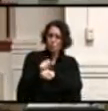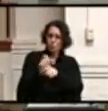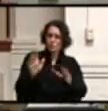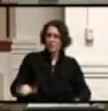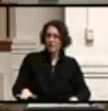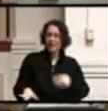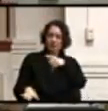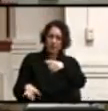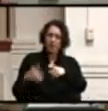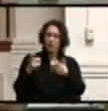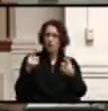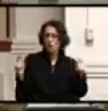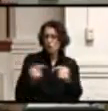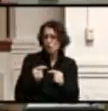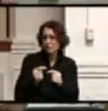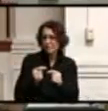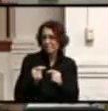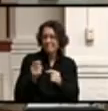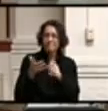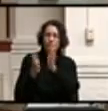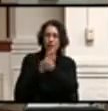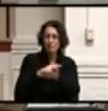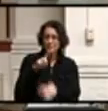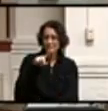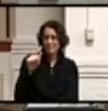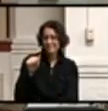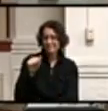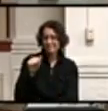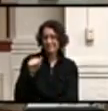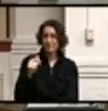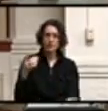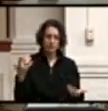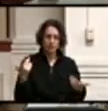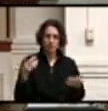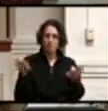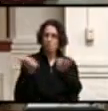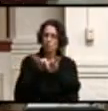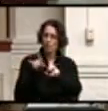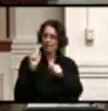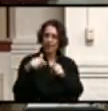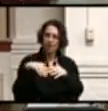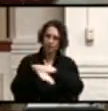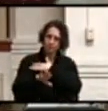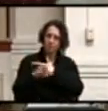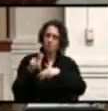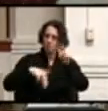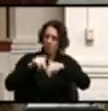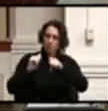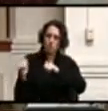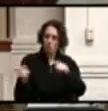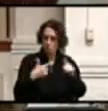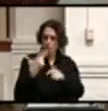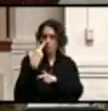by good practice, you need to make sure you have that accessible. With respect to energy